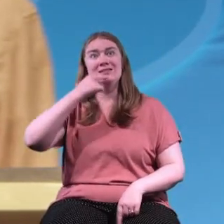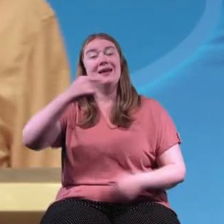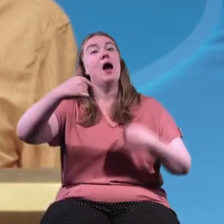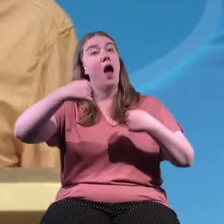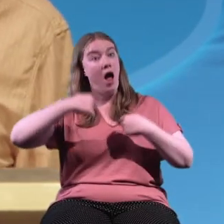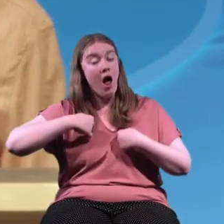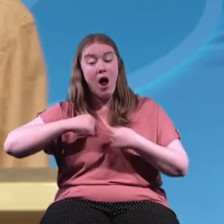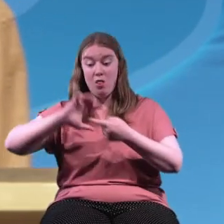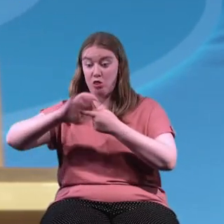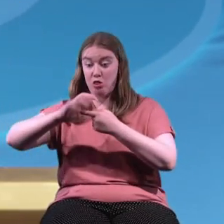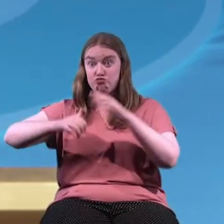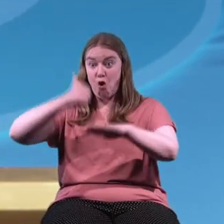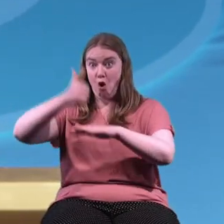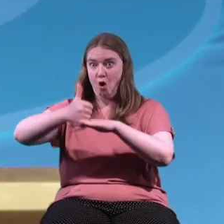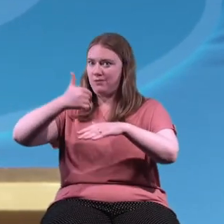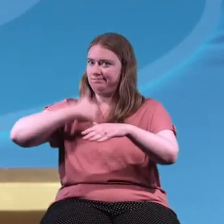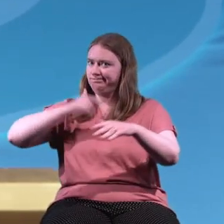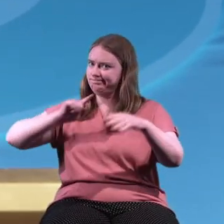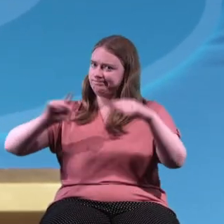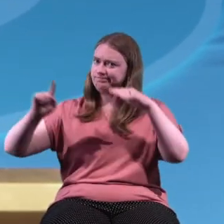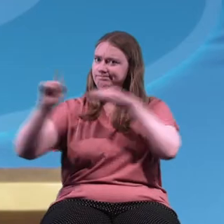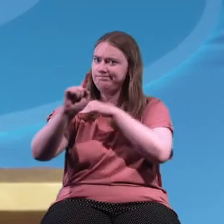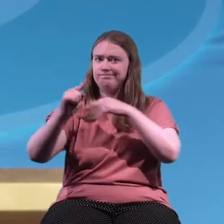the rock.